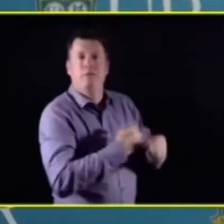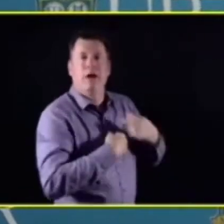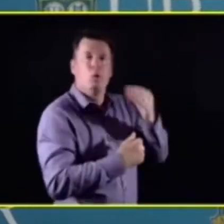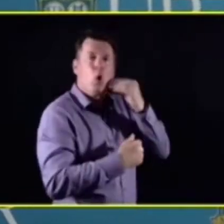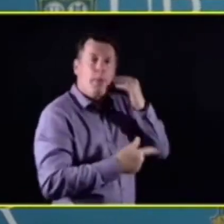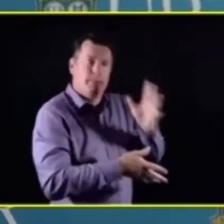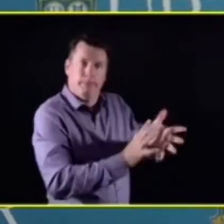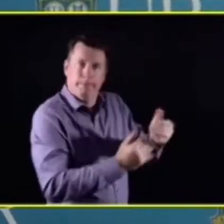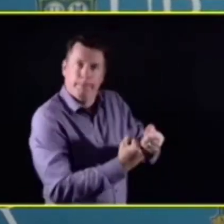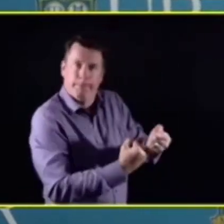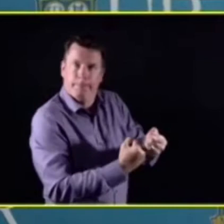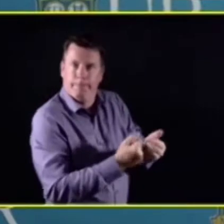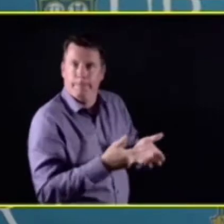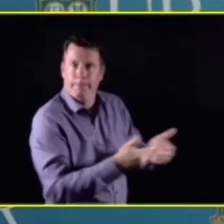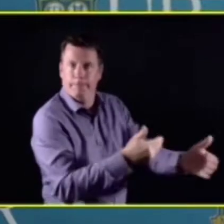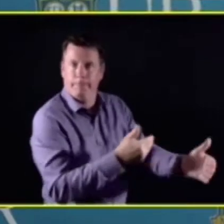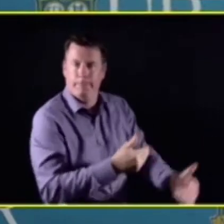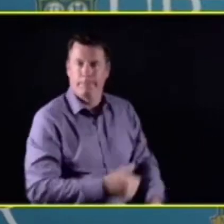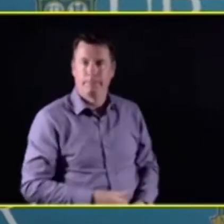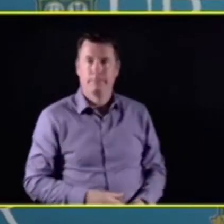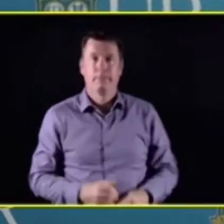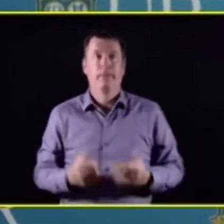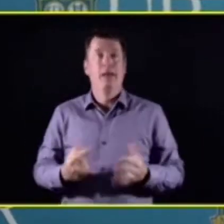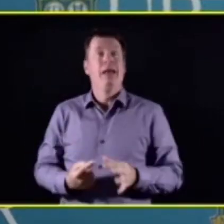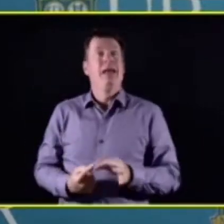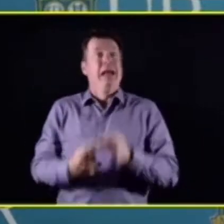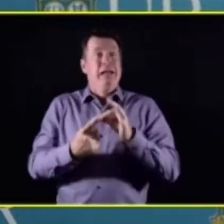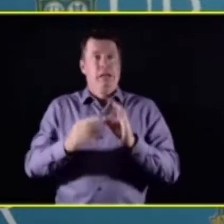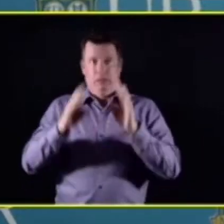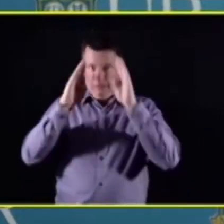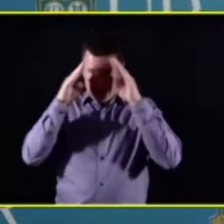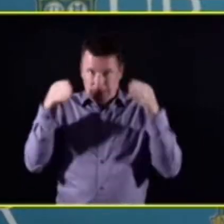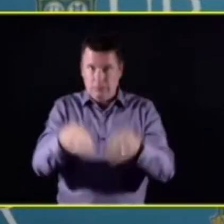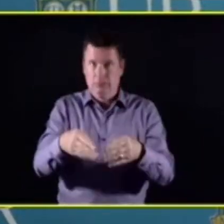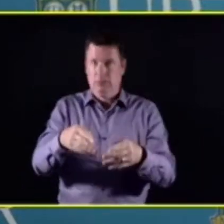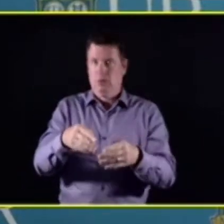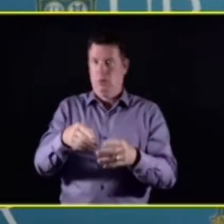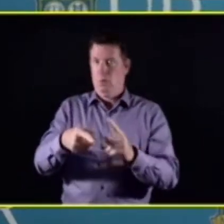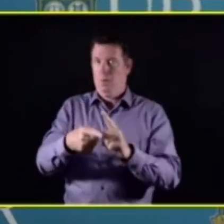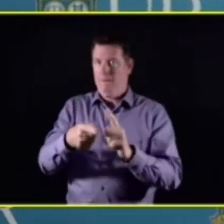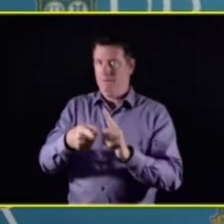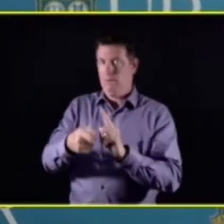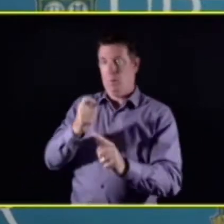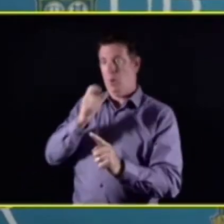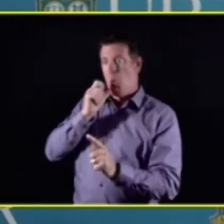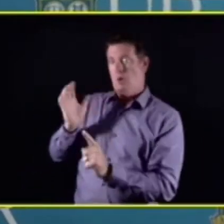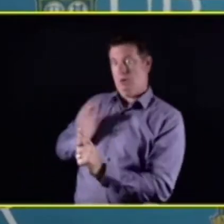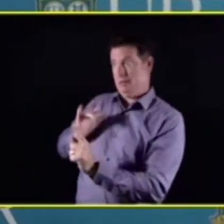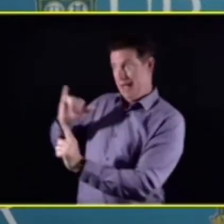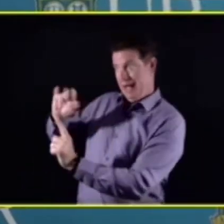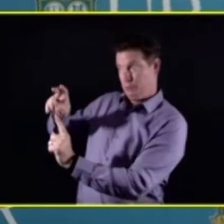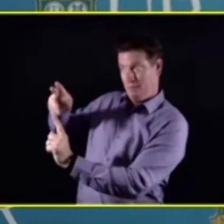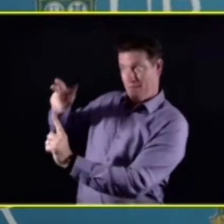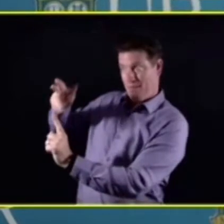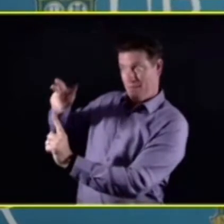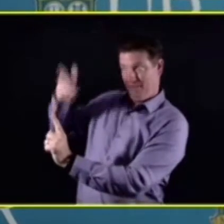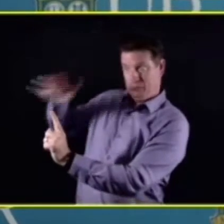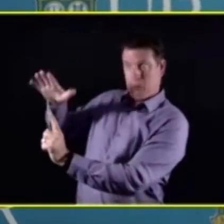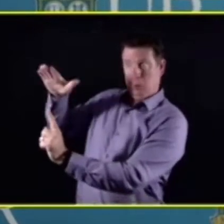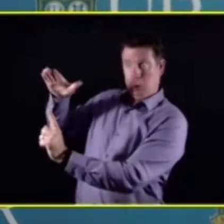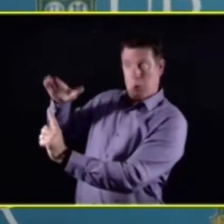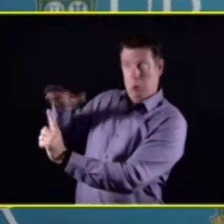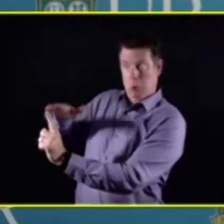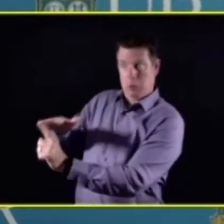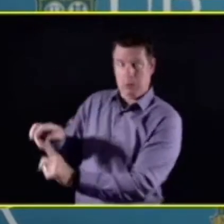we've created a partnership where every single patient who has required hospitalization